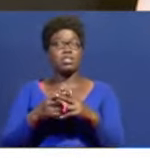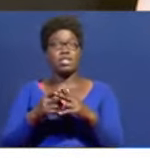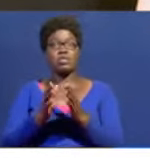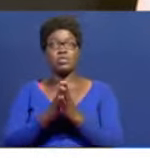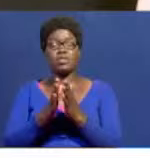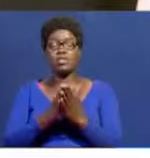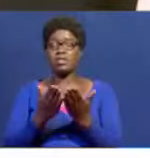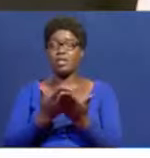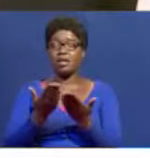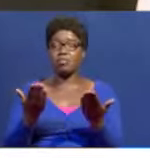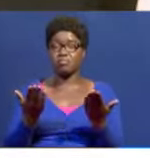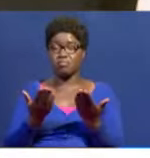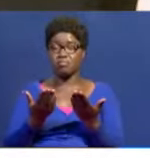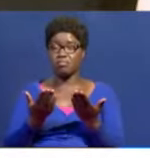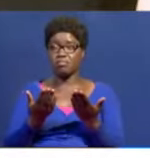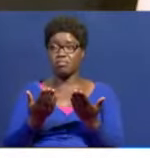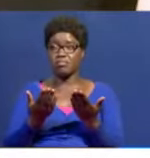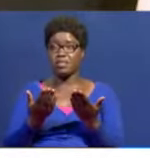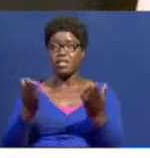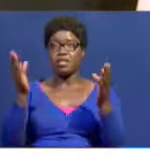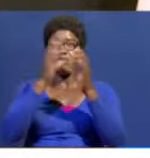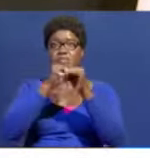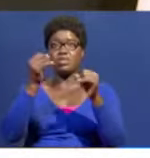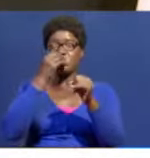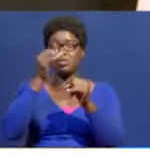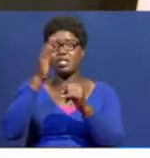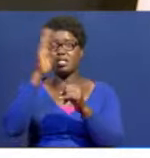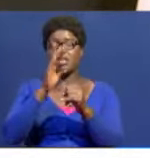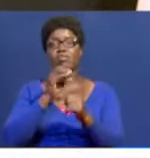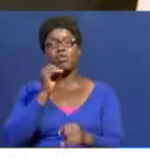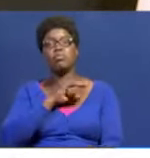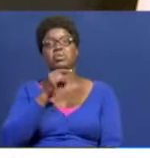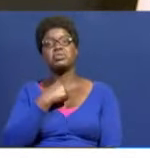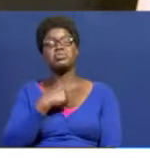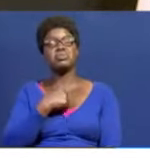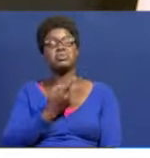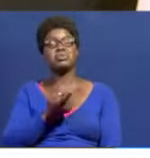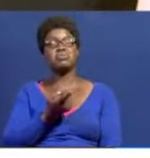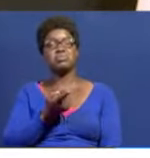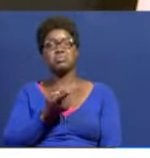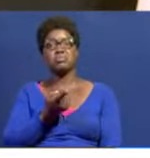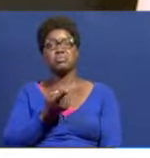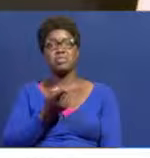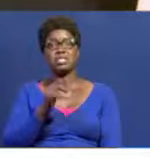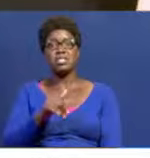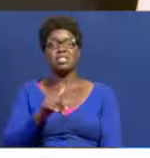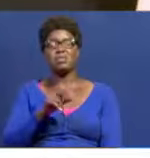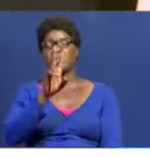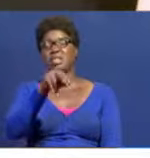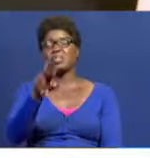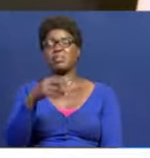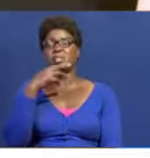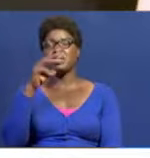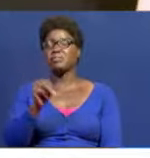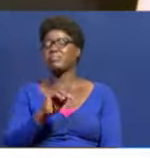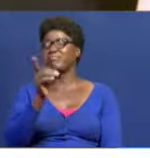for the record, President William Ruto has never complained to me that I have undermined